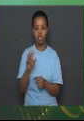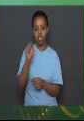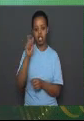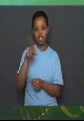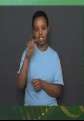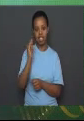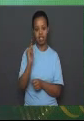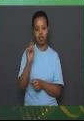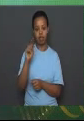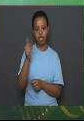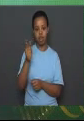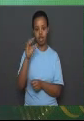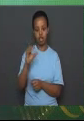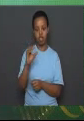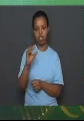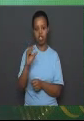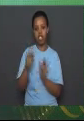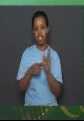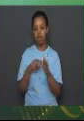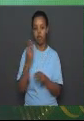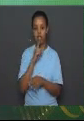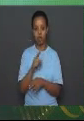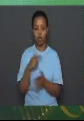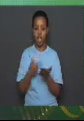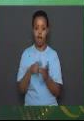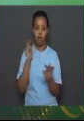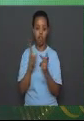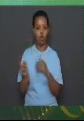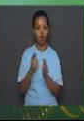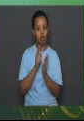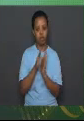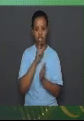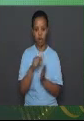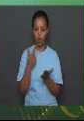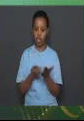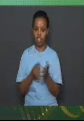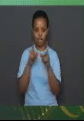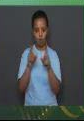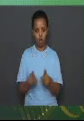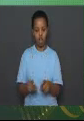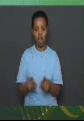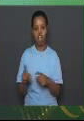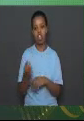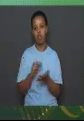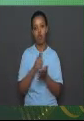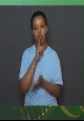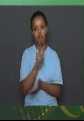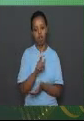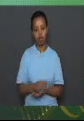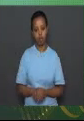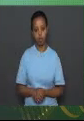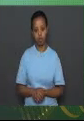Spinach leaves are perfect examples to use for this experiment.